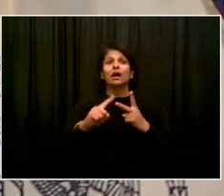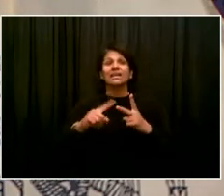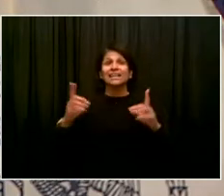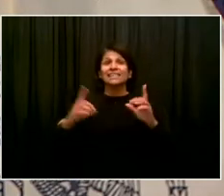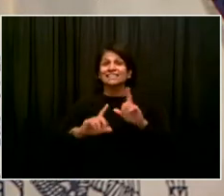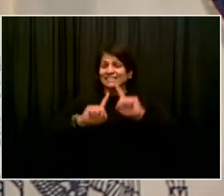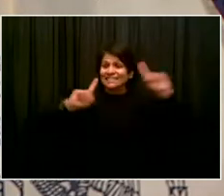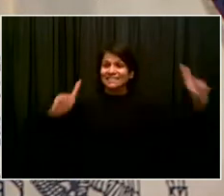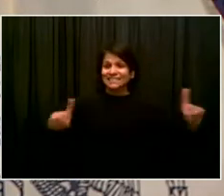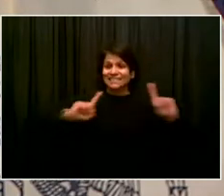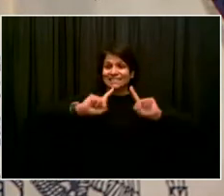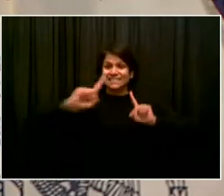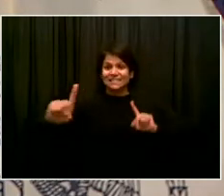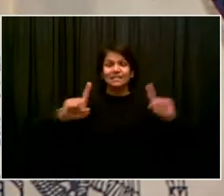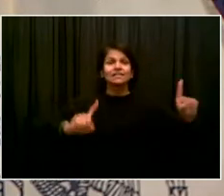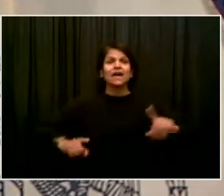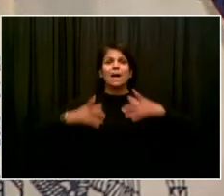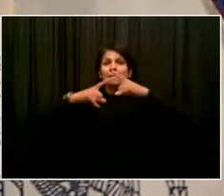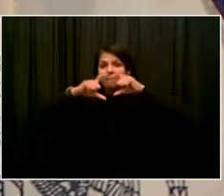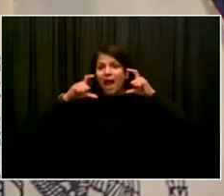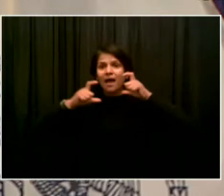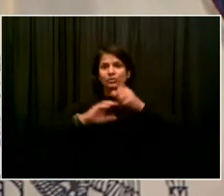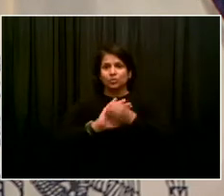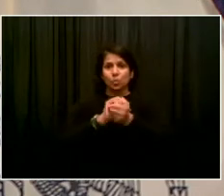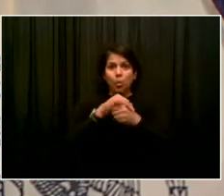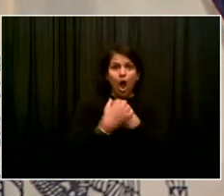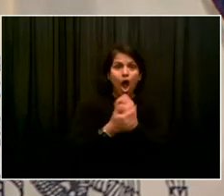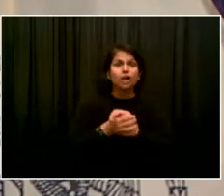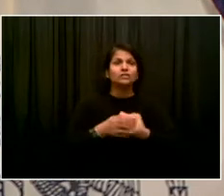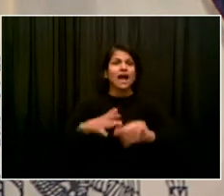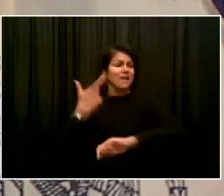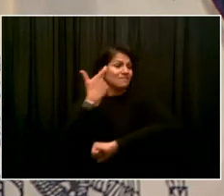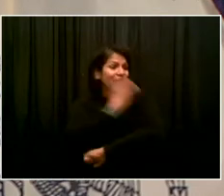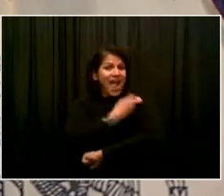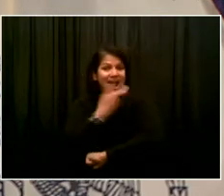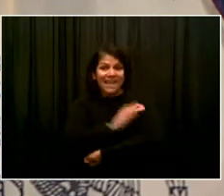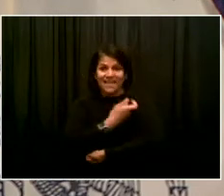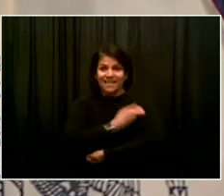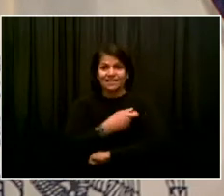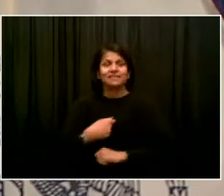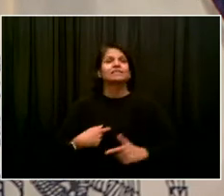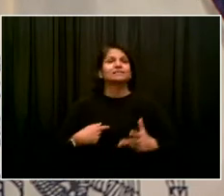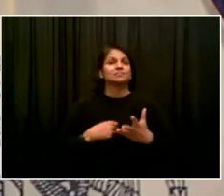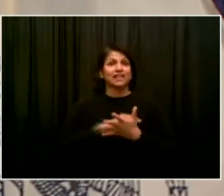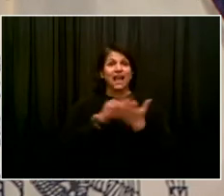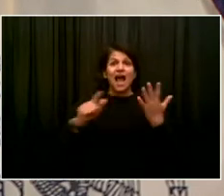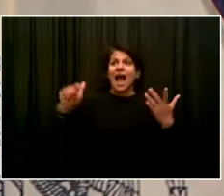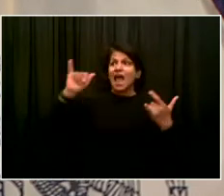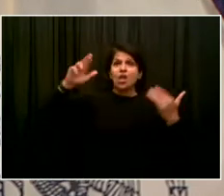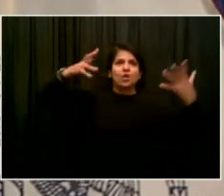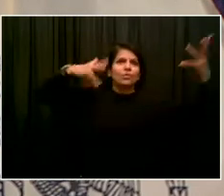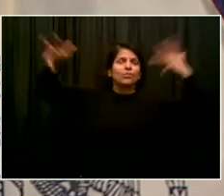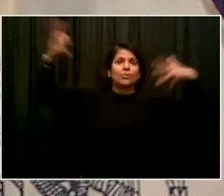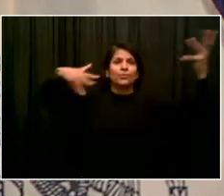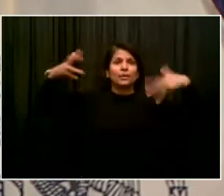vaccination. And those who are vaccinated, particularly those who get those boosters, have a very high level of protection.